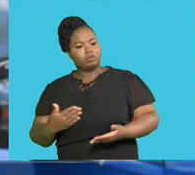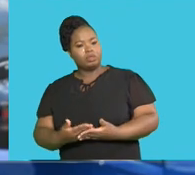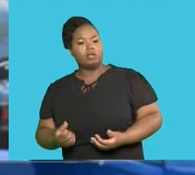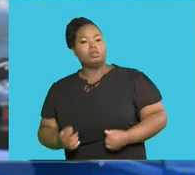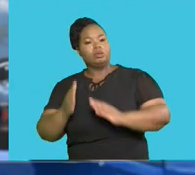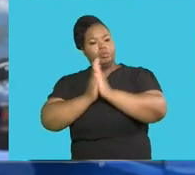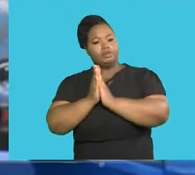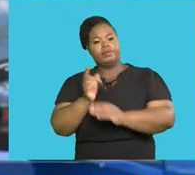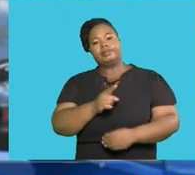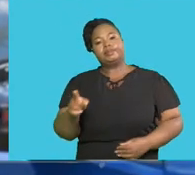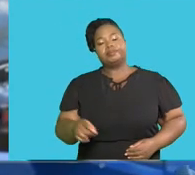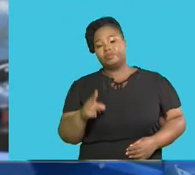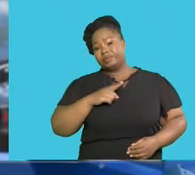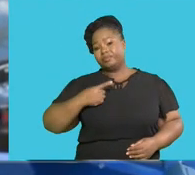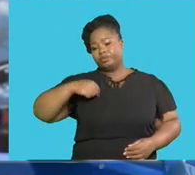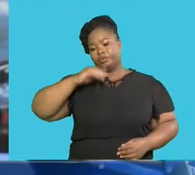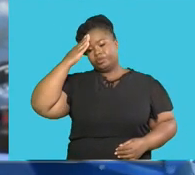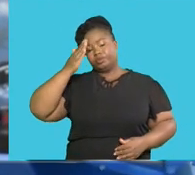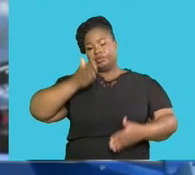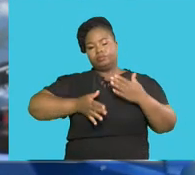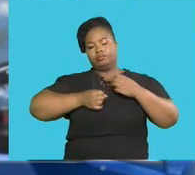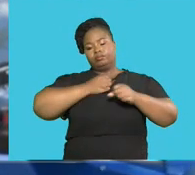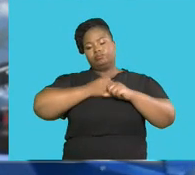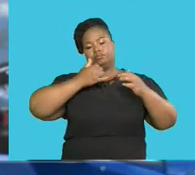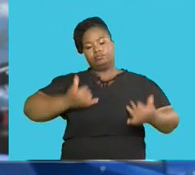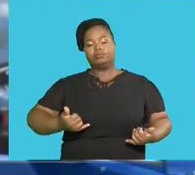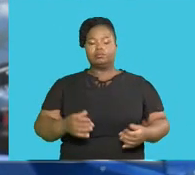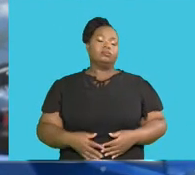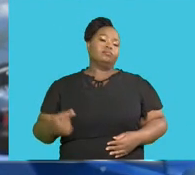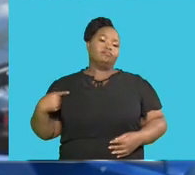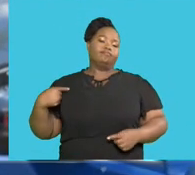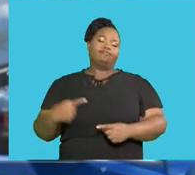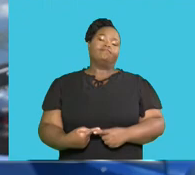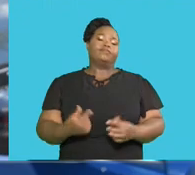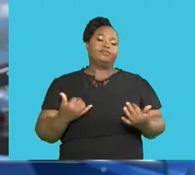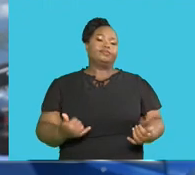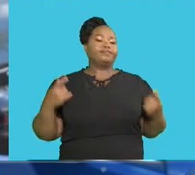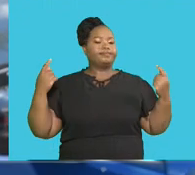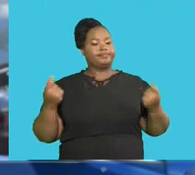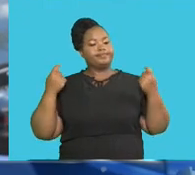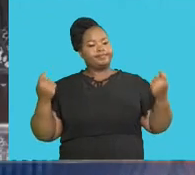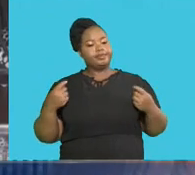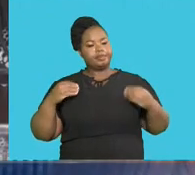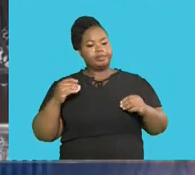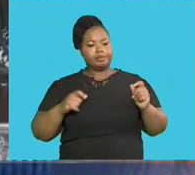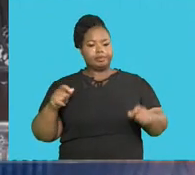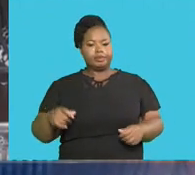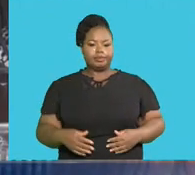them motivation. As you all know, the year has been quite tough. So this day is all about celebrating the